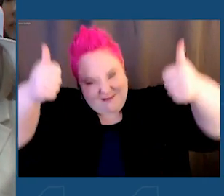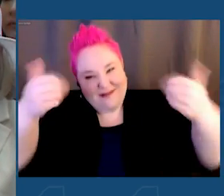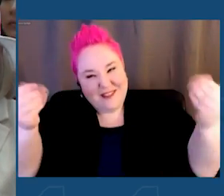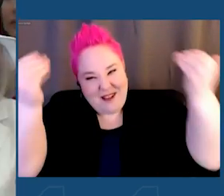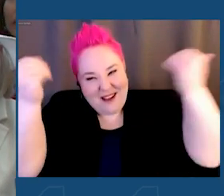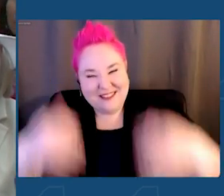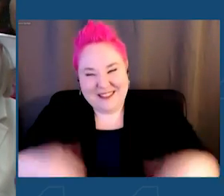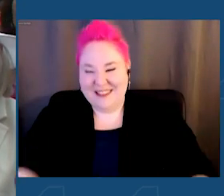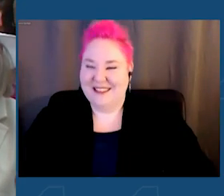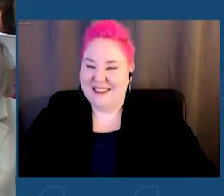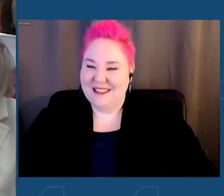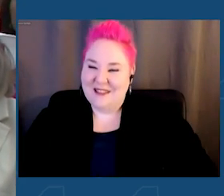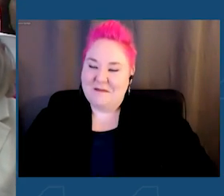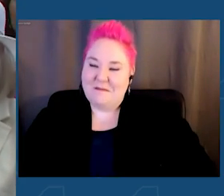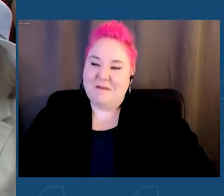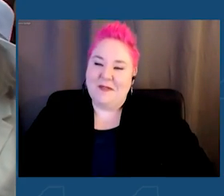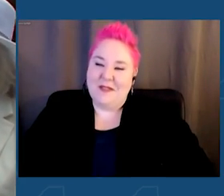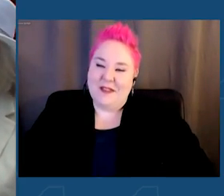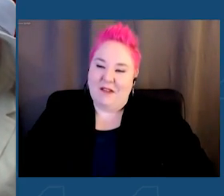All right.